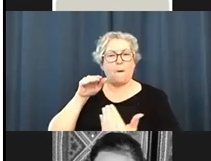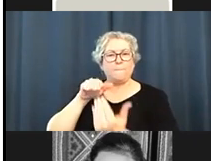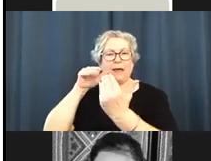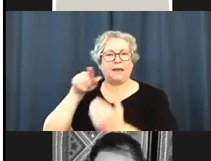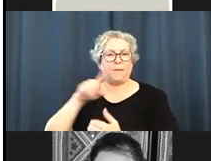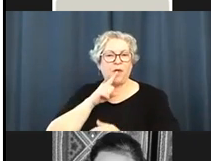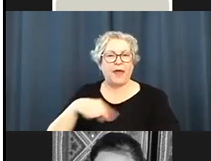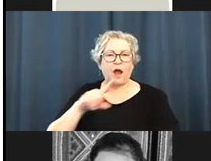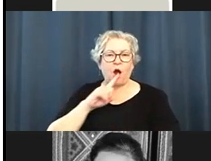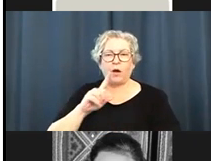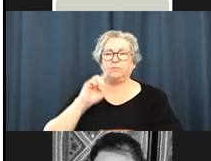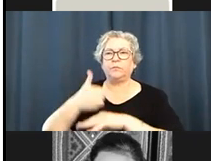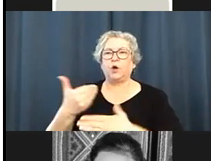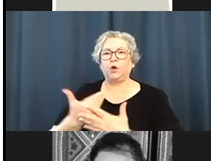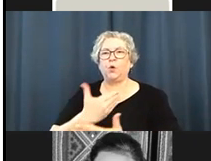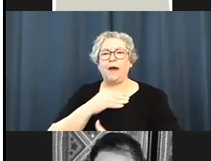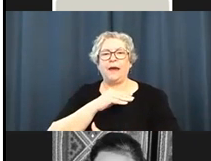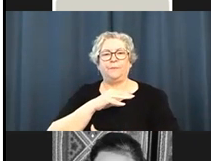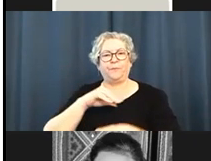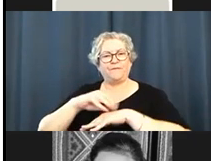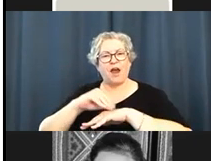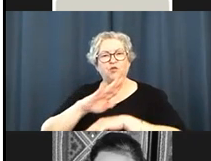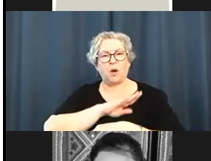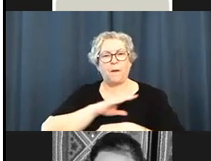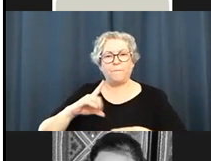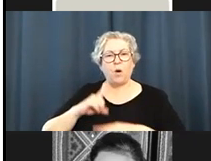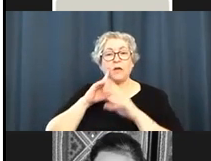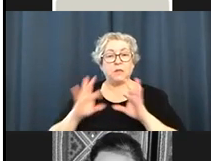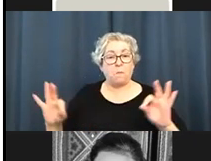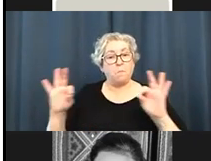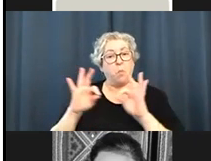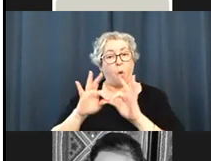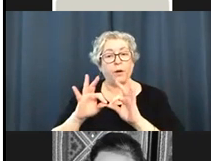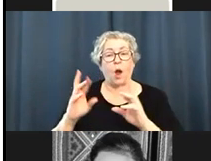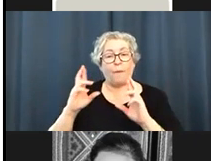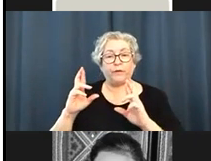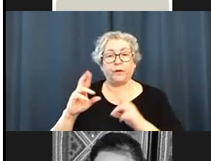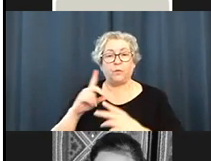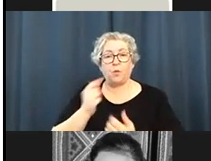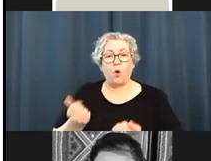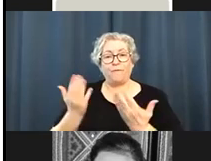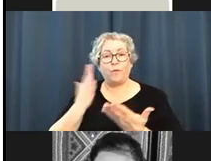an advisory board. We all know it's important, and hopefully what we're offering will